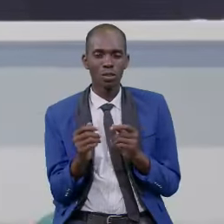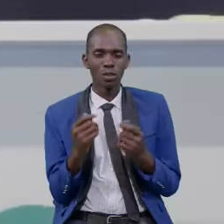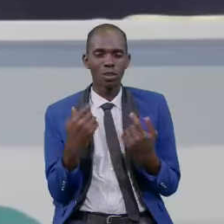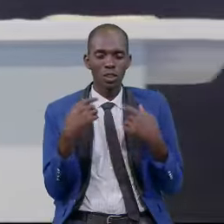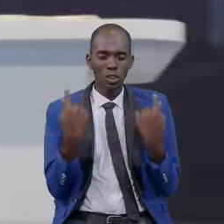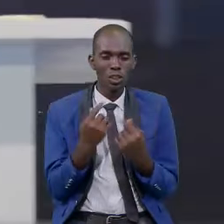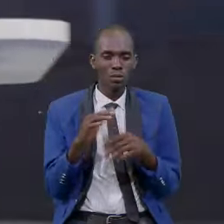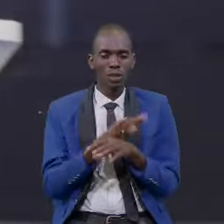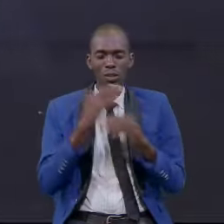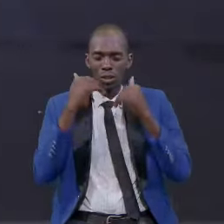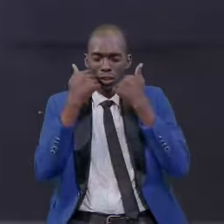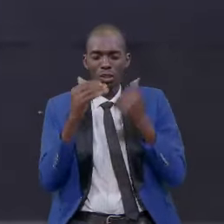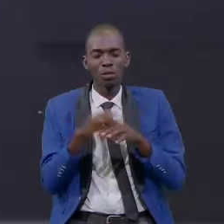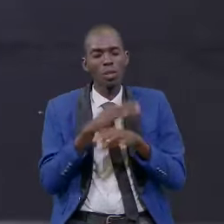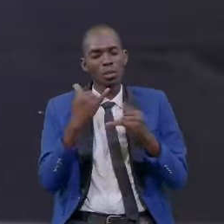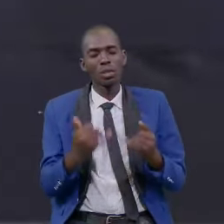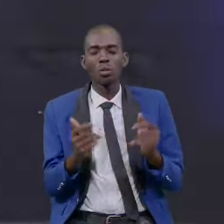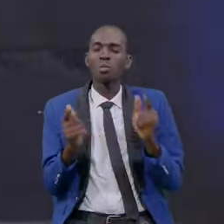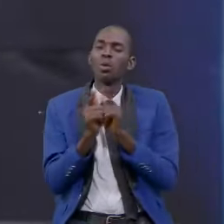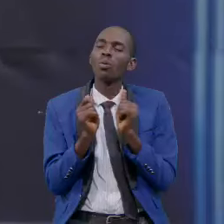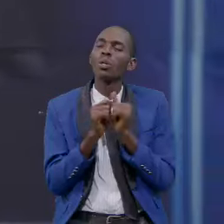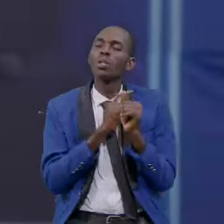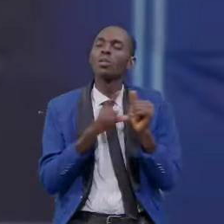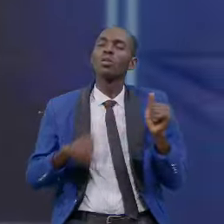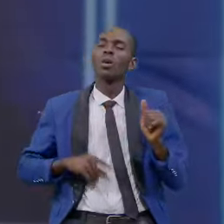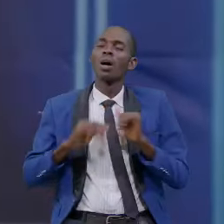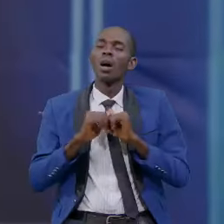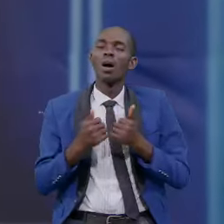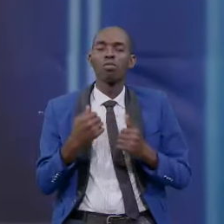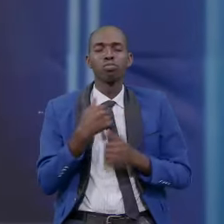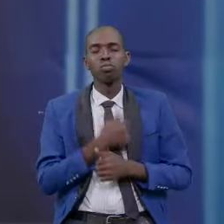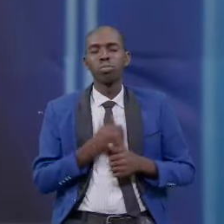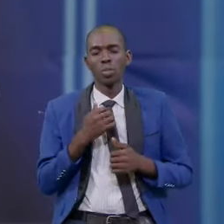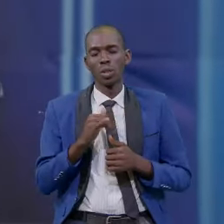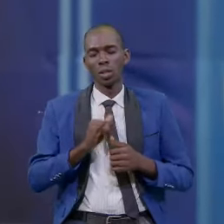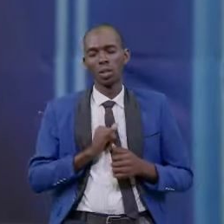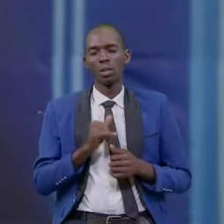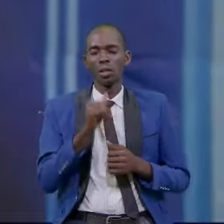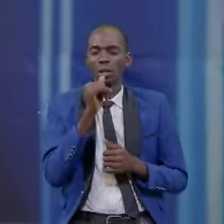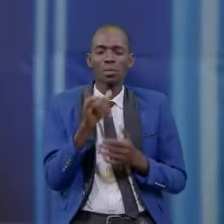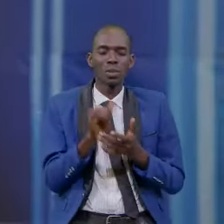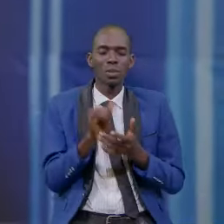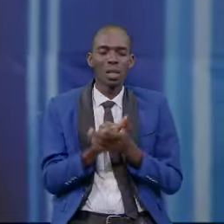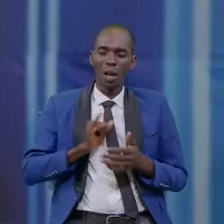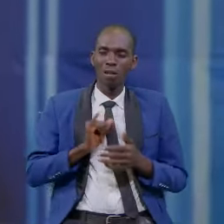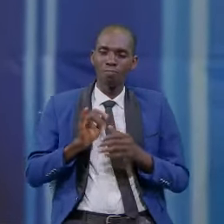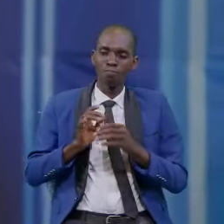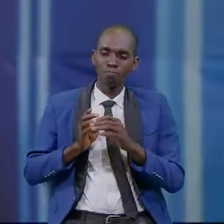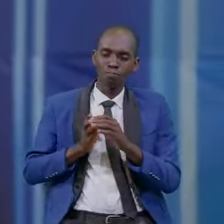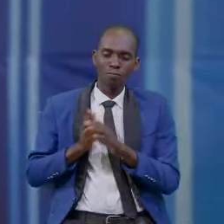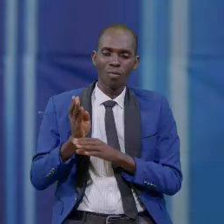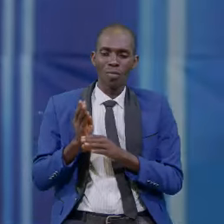you say, how sorry I am that I went astray, that I did